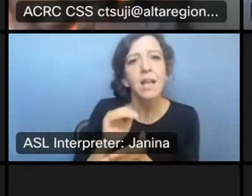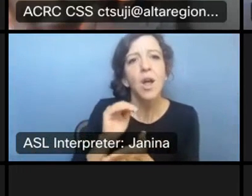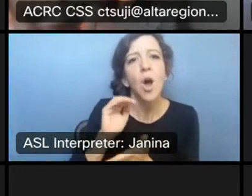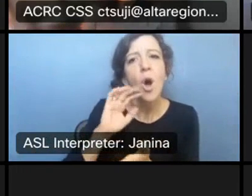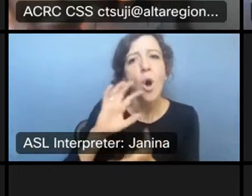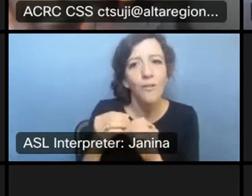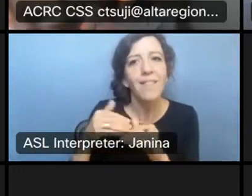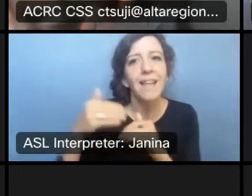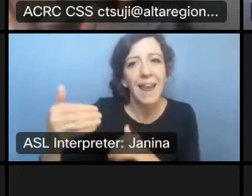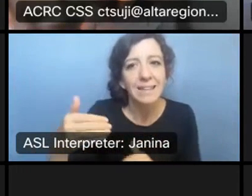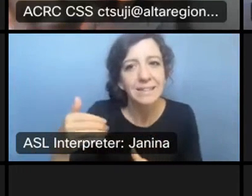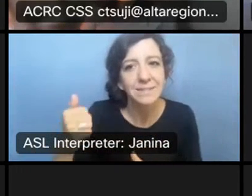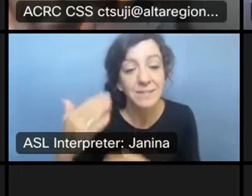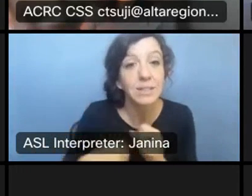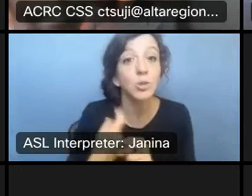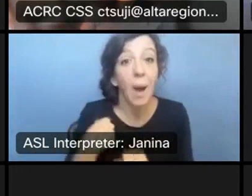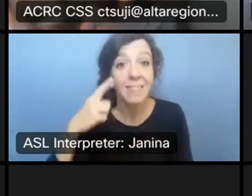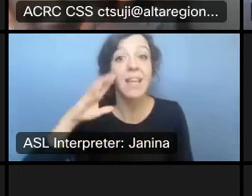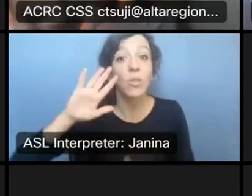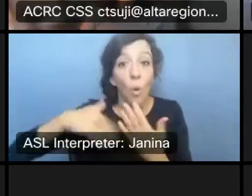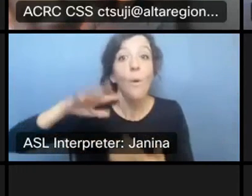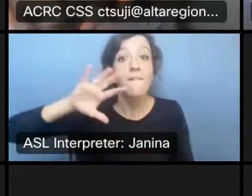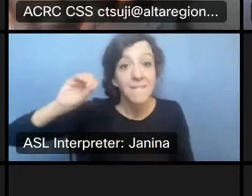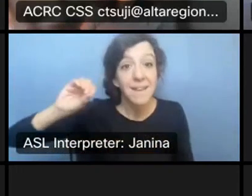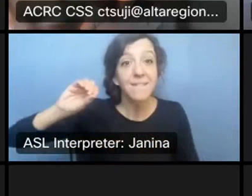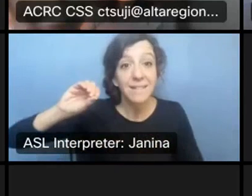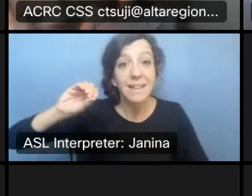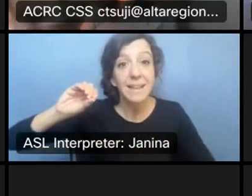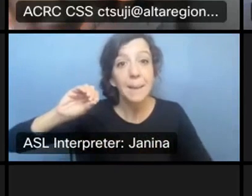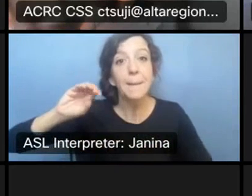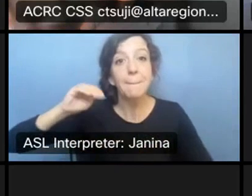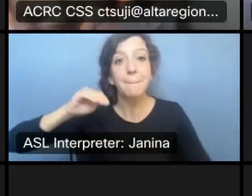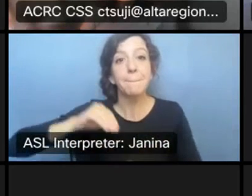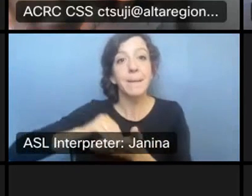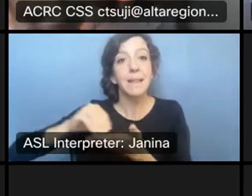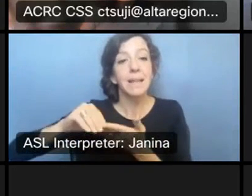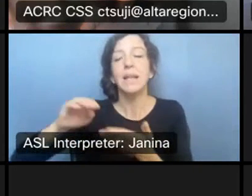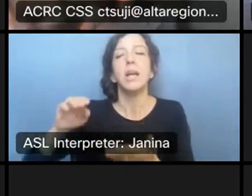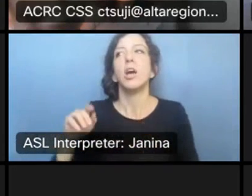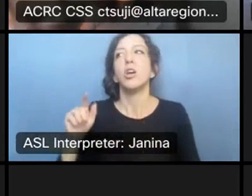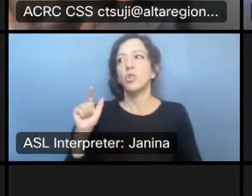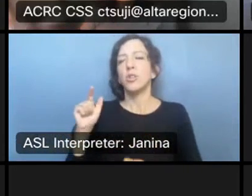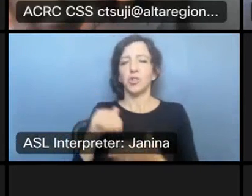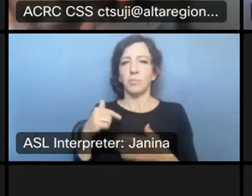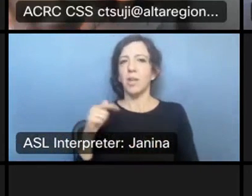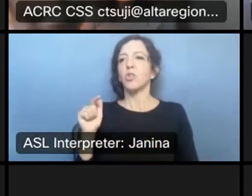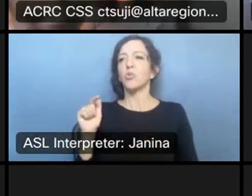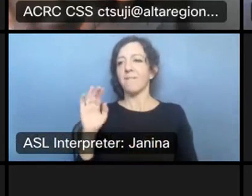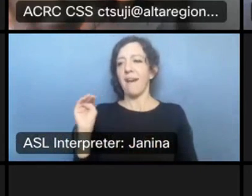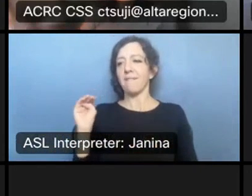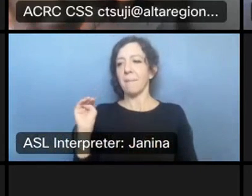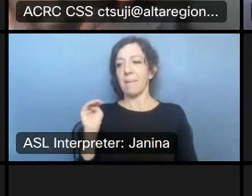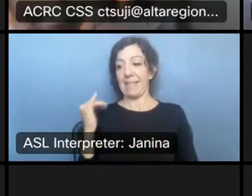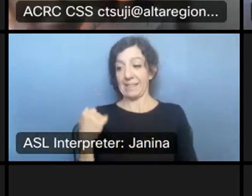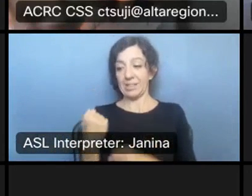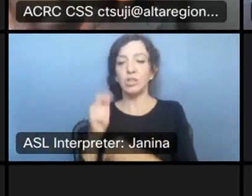50 million was granted. Oh, Just okay. That's 25 awesome. million this year, and then 25 million next year for that. Even